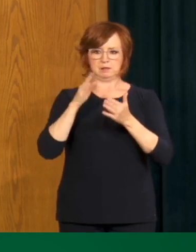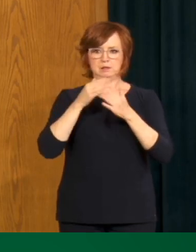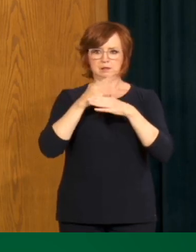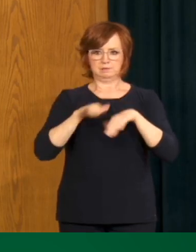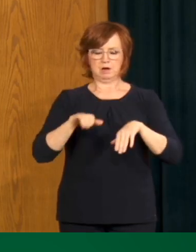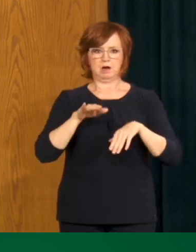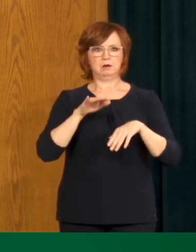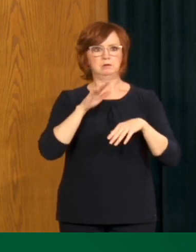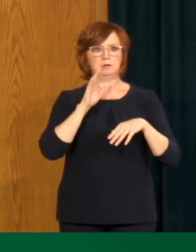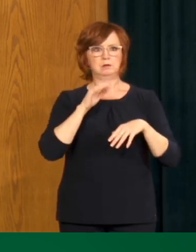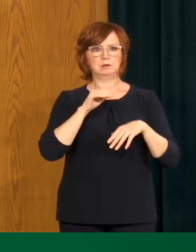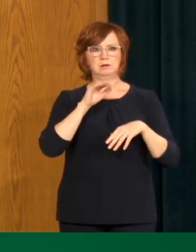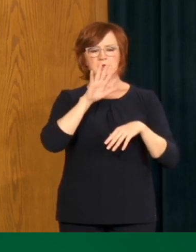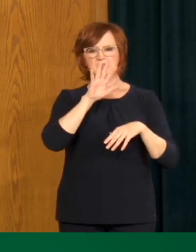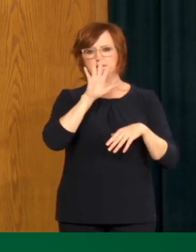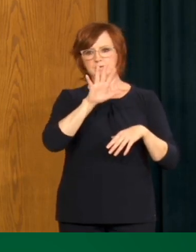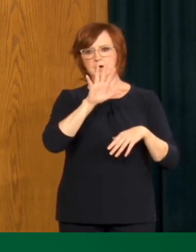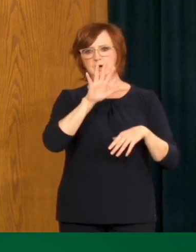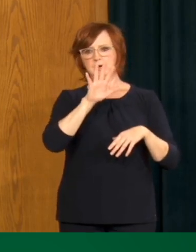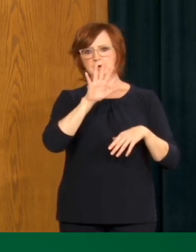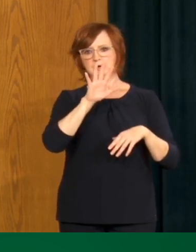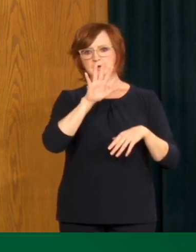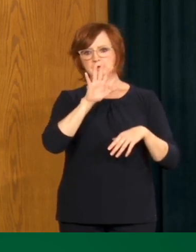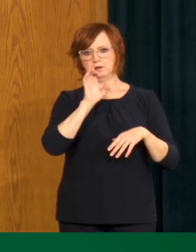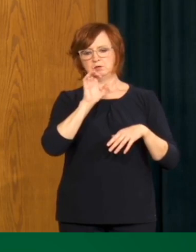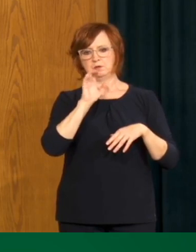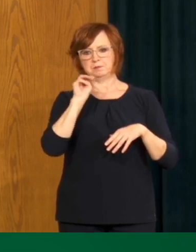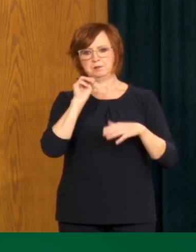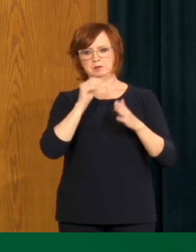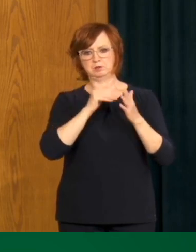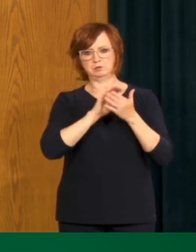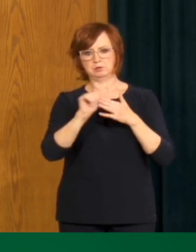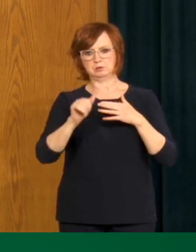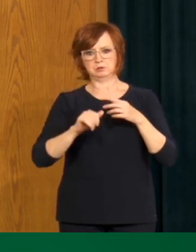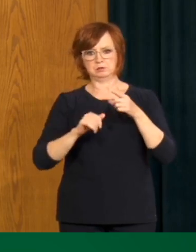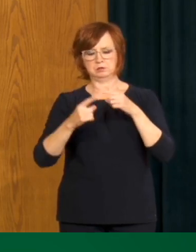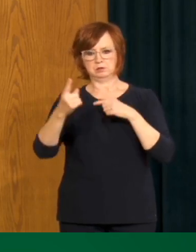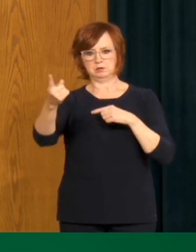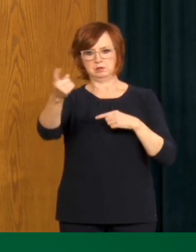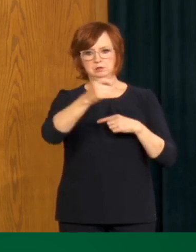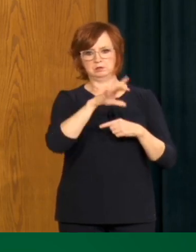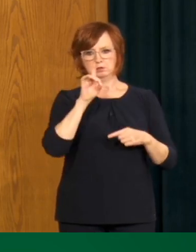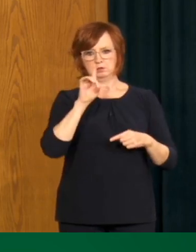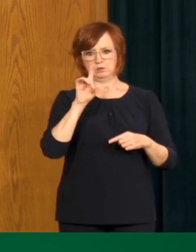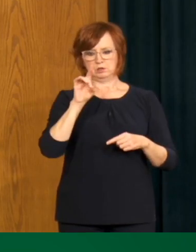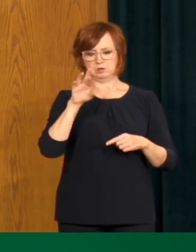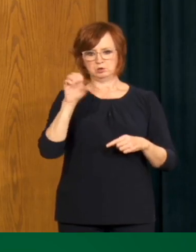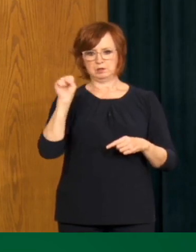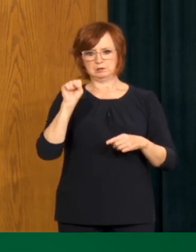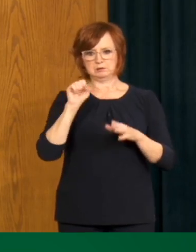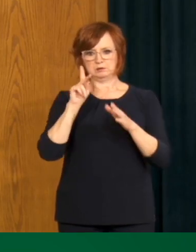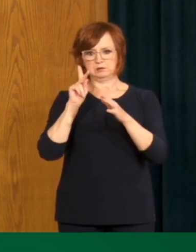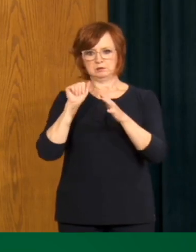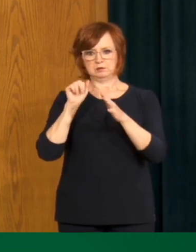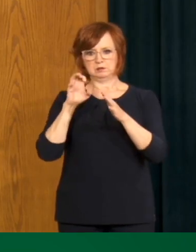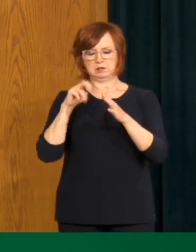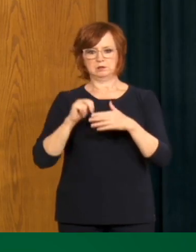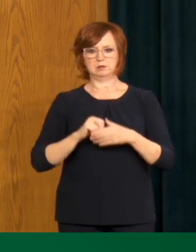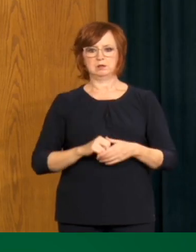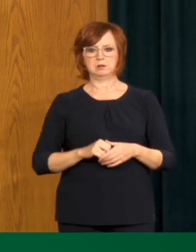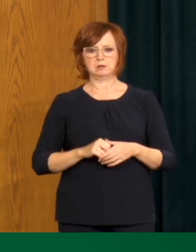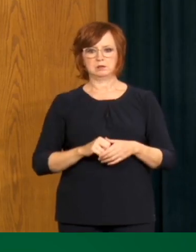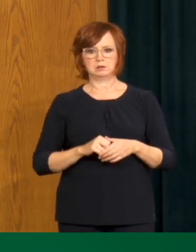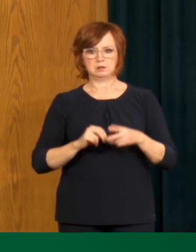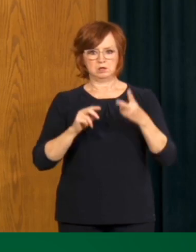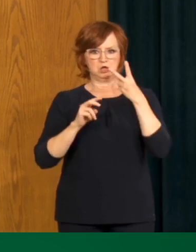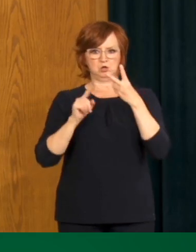We'll take our next question from the room. Karen? Dr. Shahab, do we know more about the 2 people who